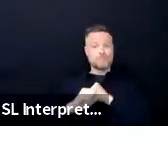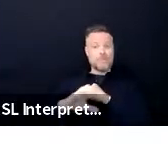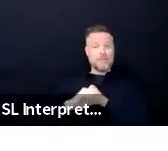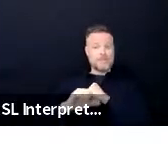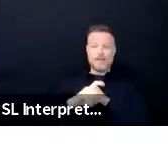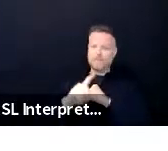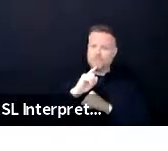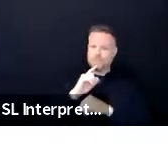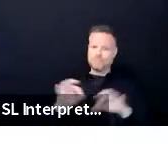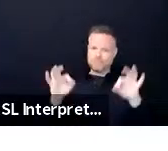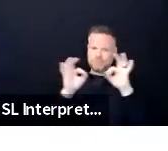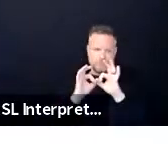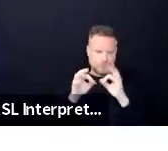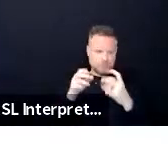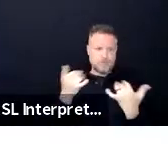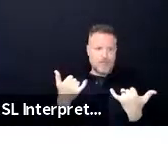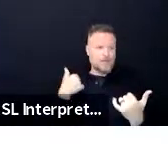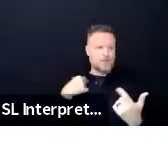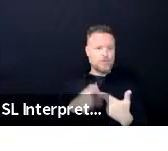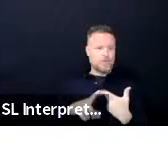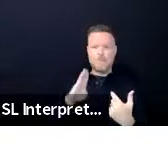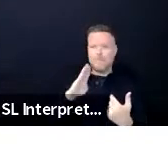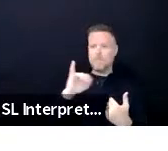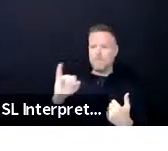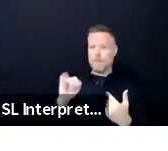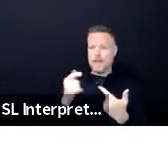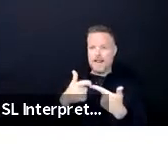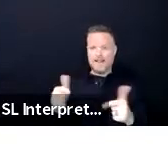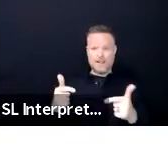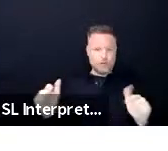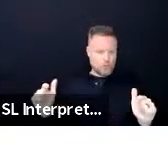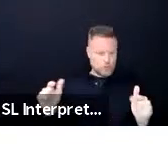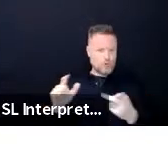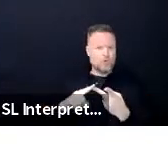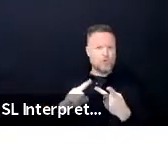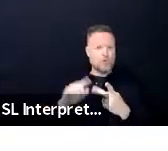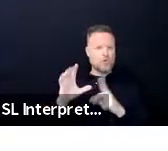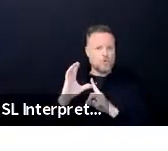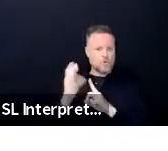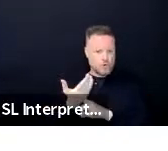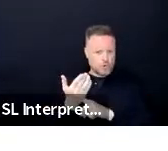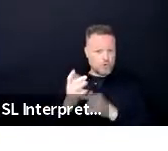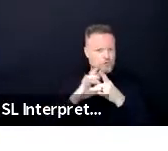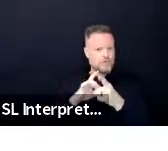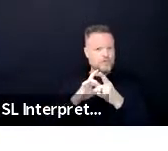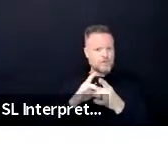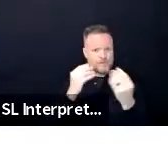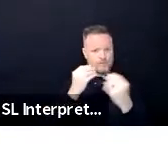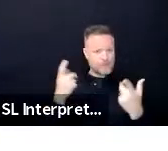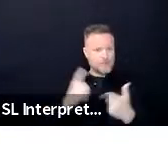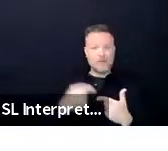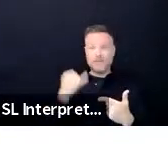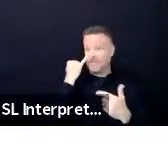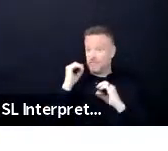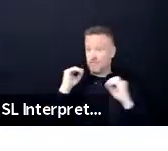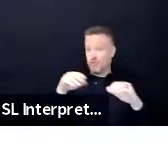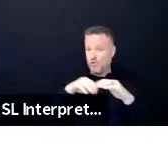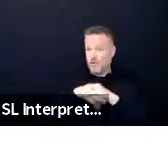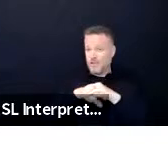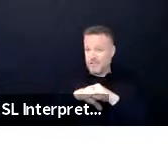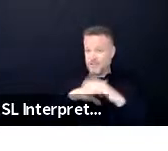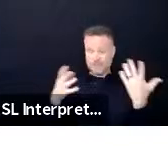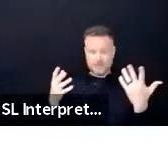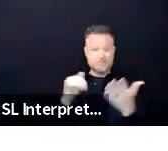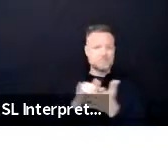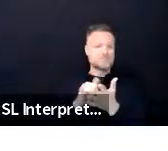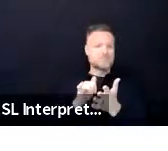we have these bilingual and culturally relevant materials. However, there's no access. It's impossible to get vaccinated.